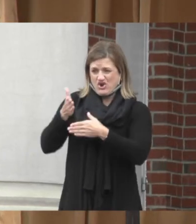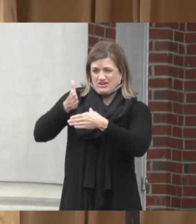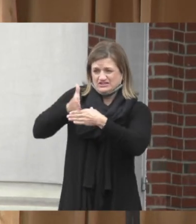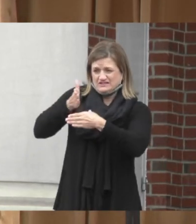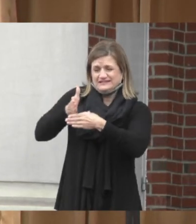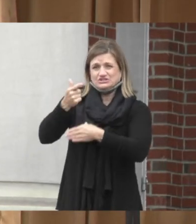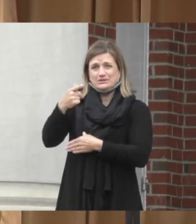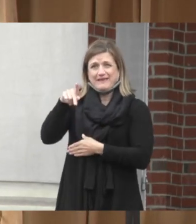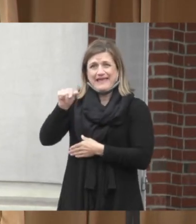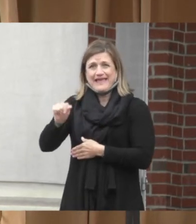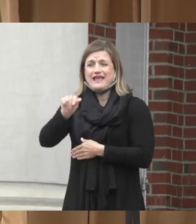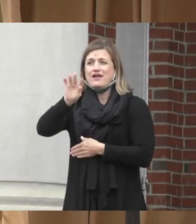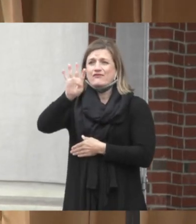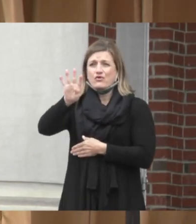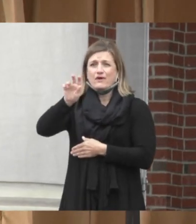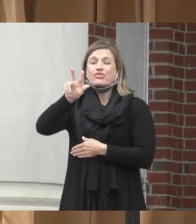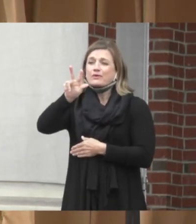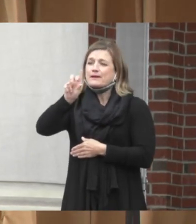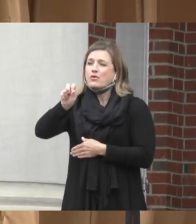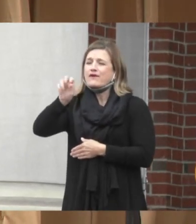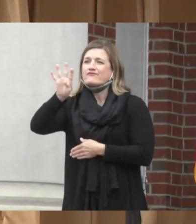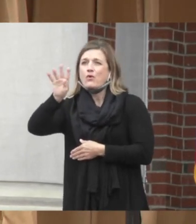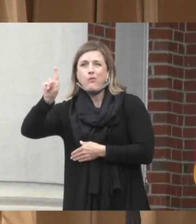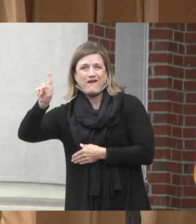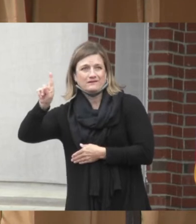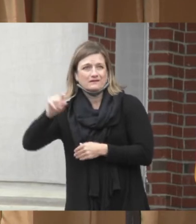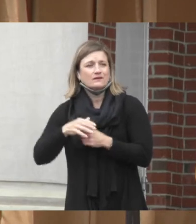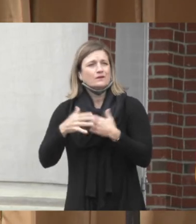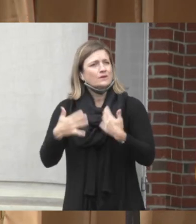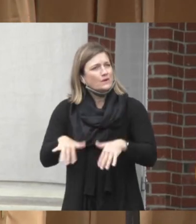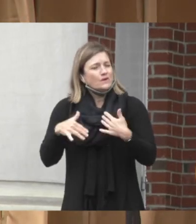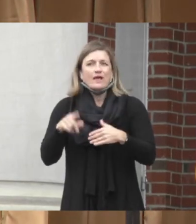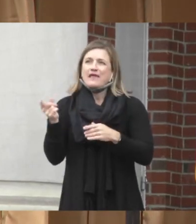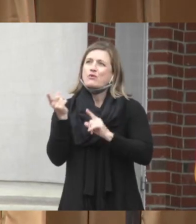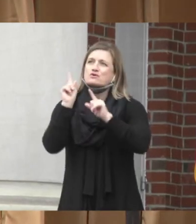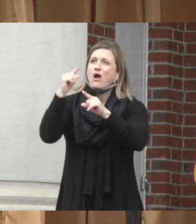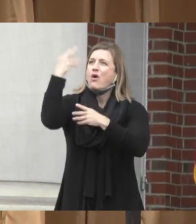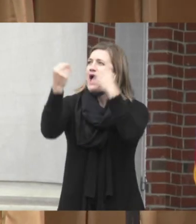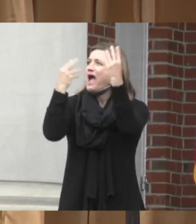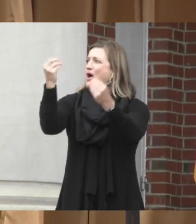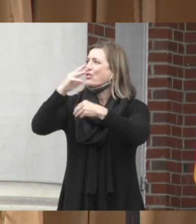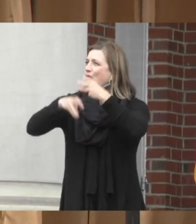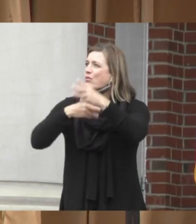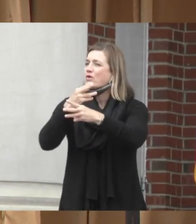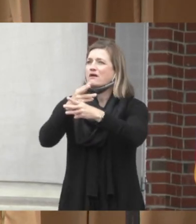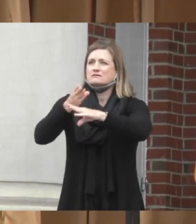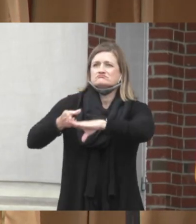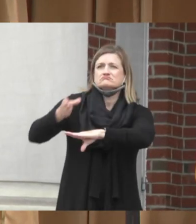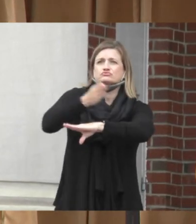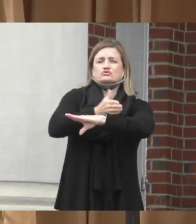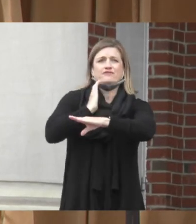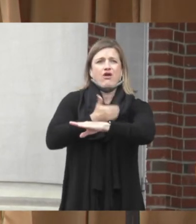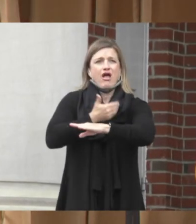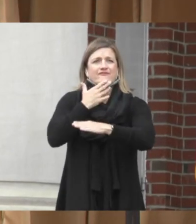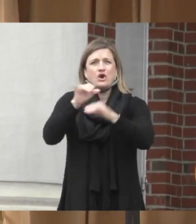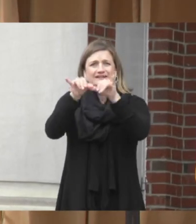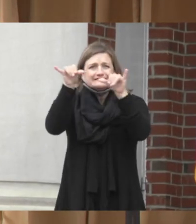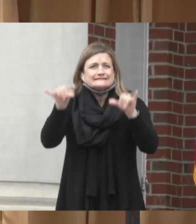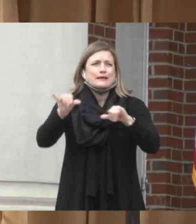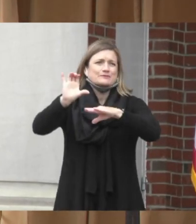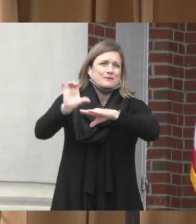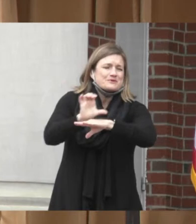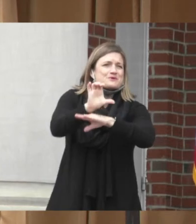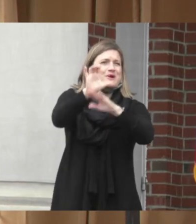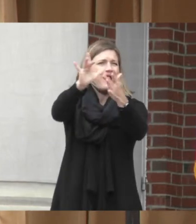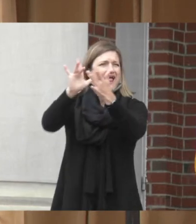of 3.41. Pretty incredible. They will go out and make all of our industries better. Almost 1,400